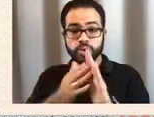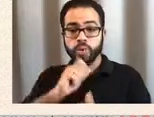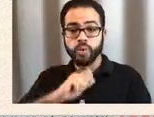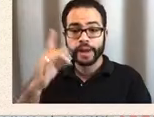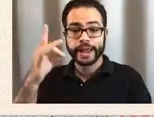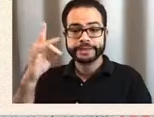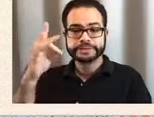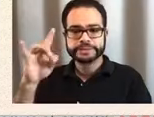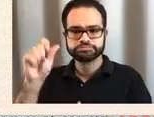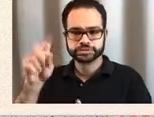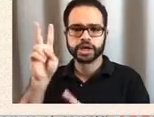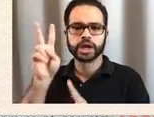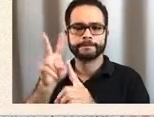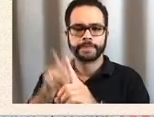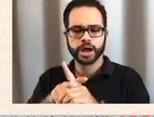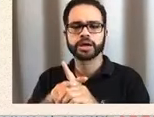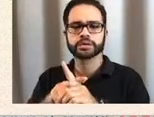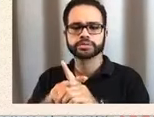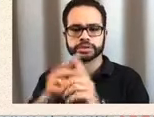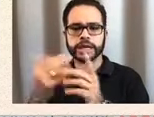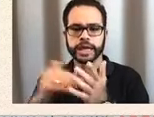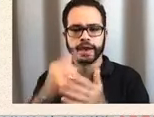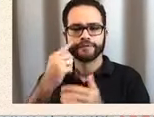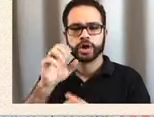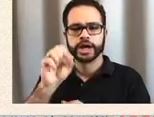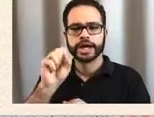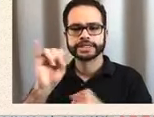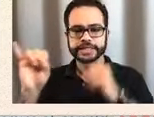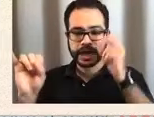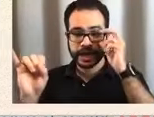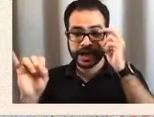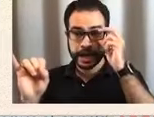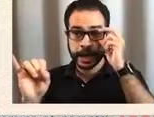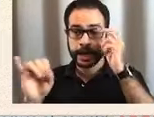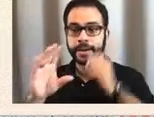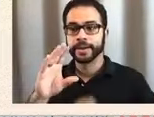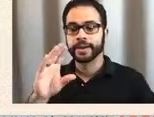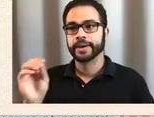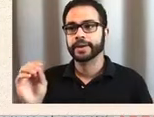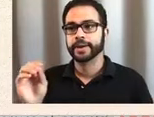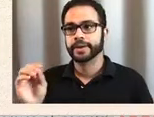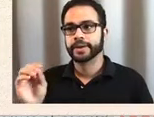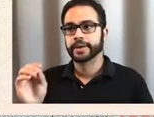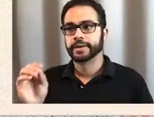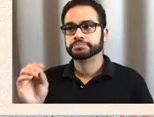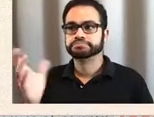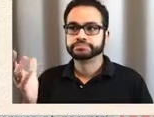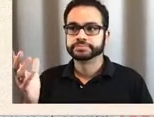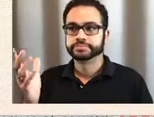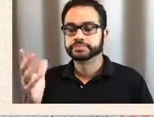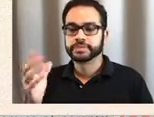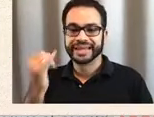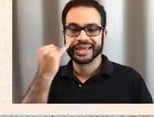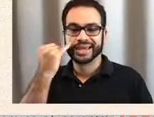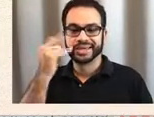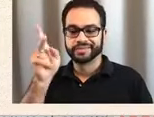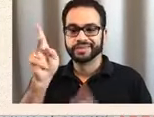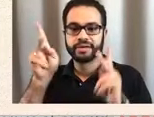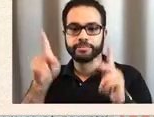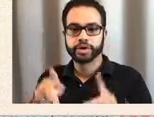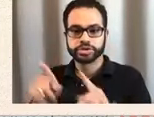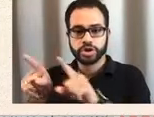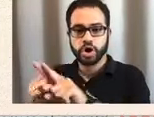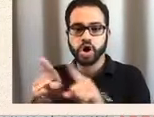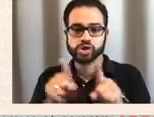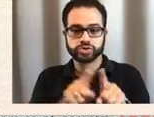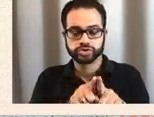an application for SSI, and assuming that the person is financially eligible